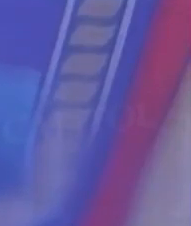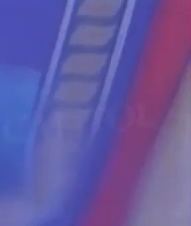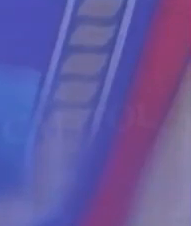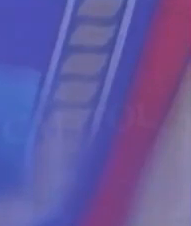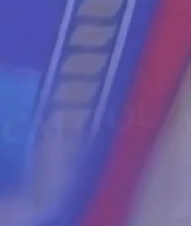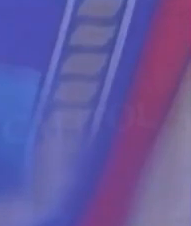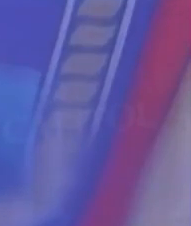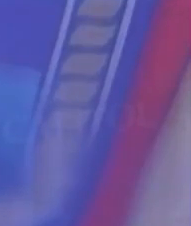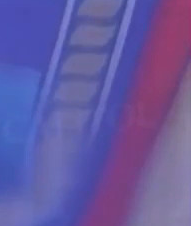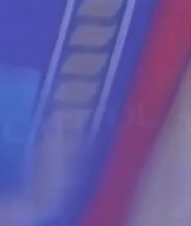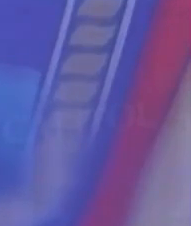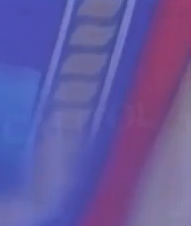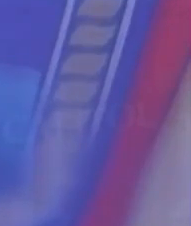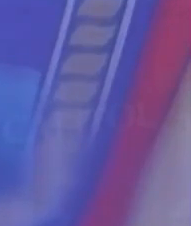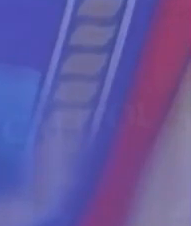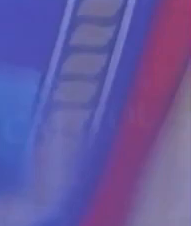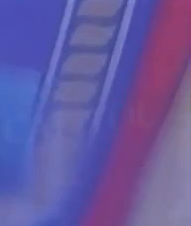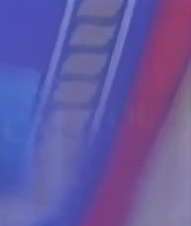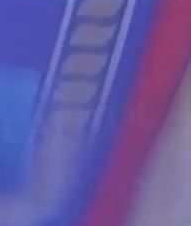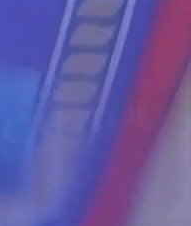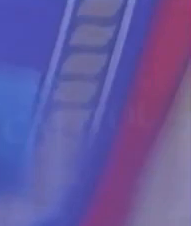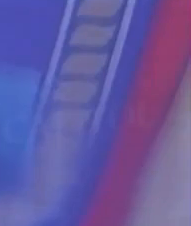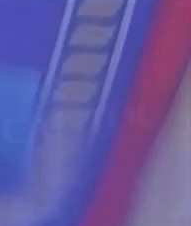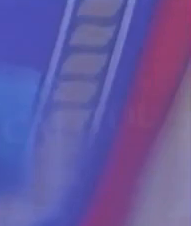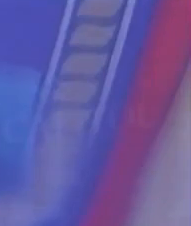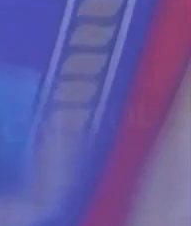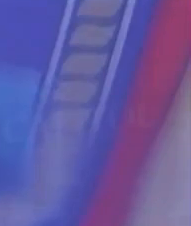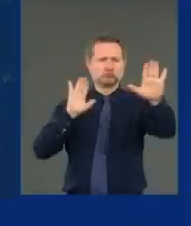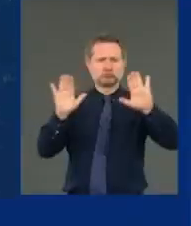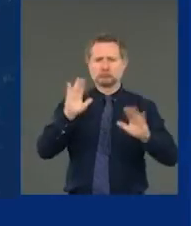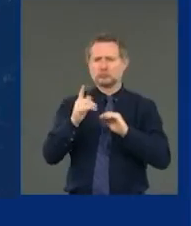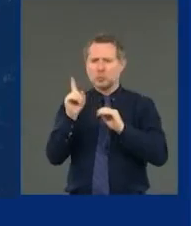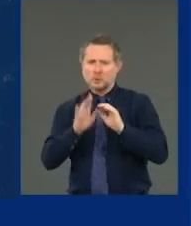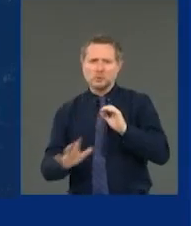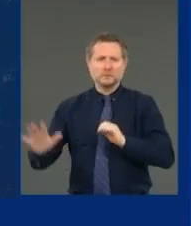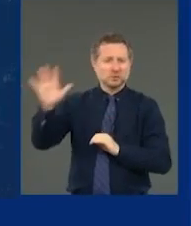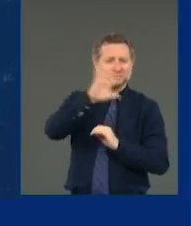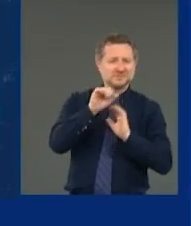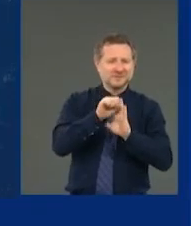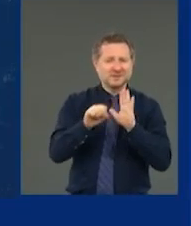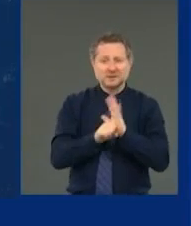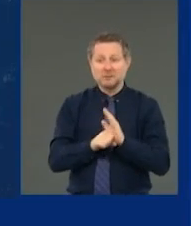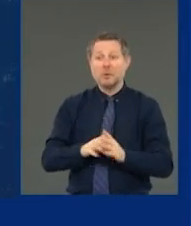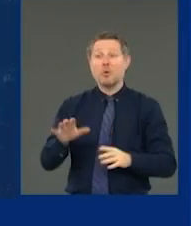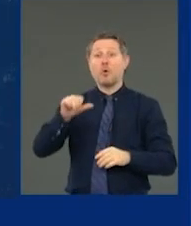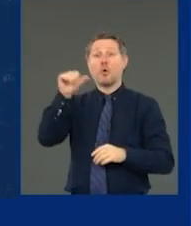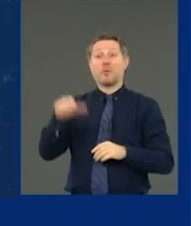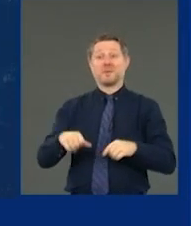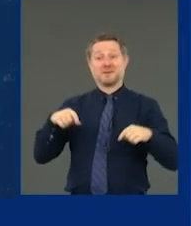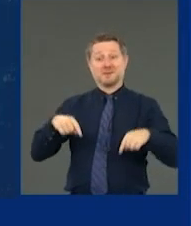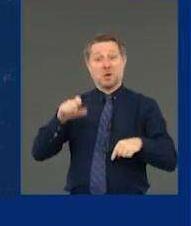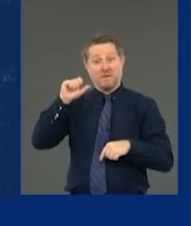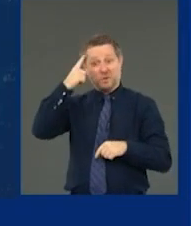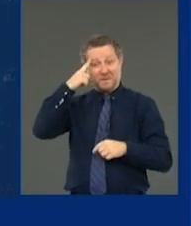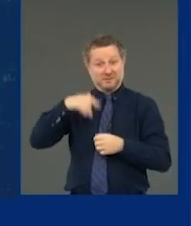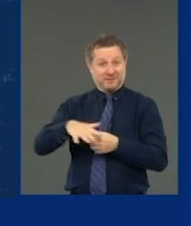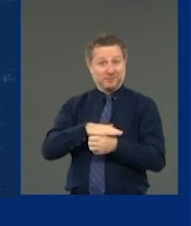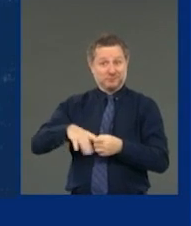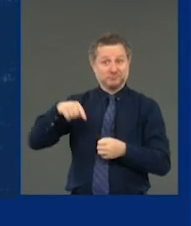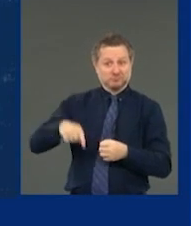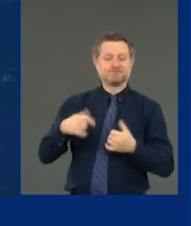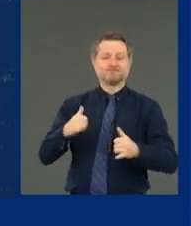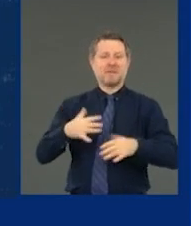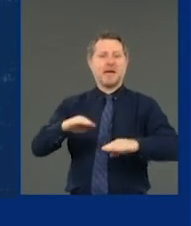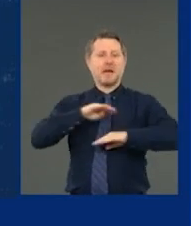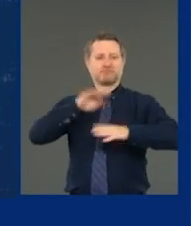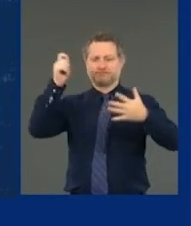benchmark for contact tracers or are expected to meet that benchmark. Albany Capital Region, which has met many of the health metrics,